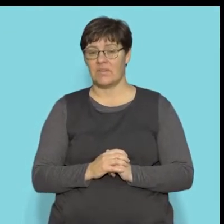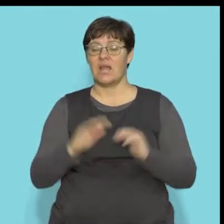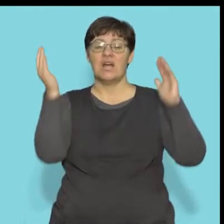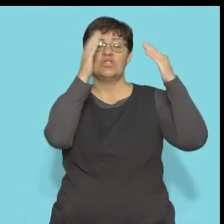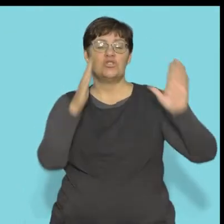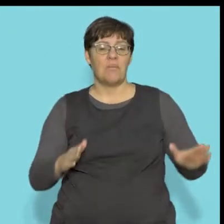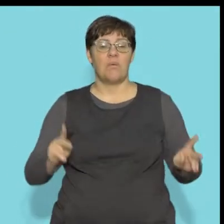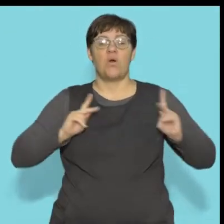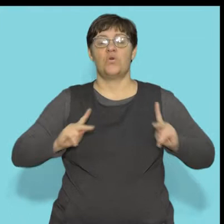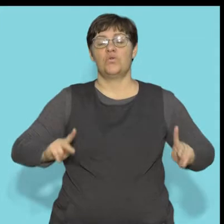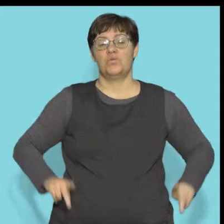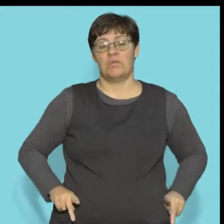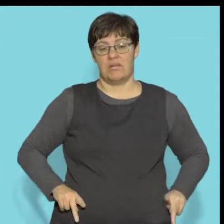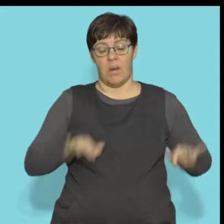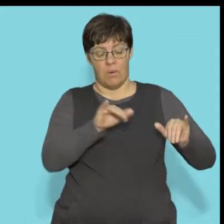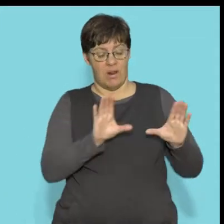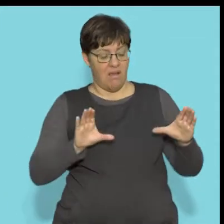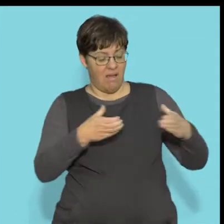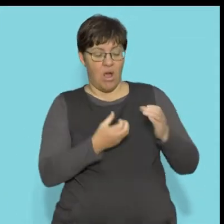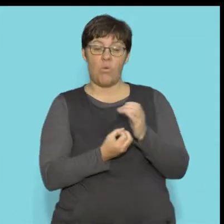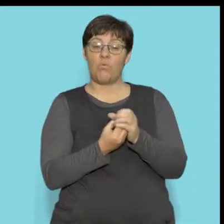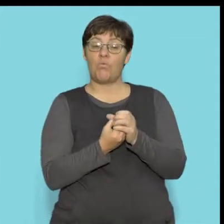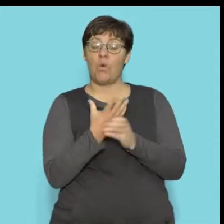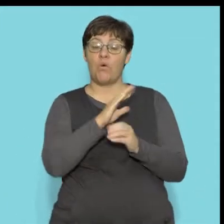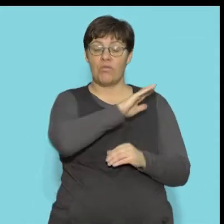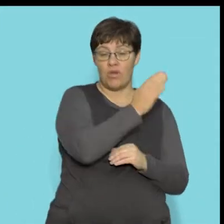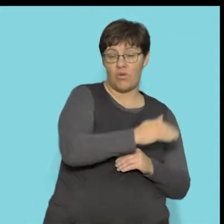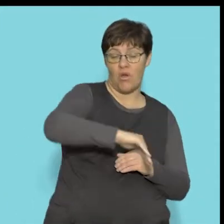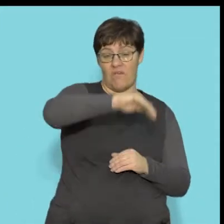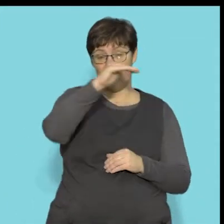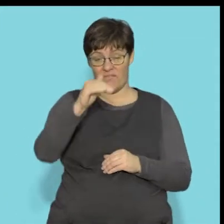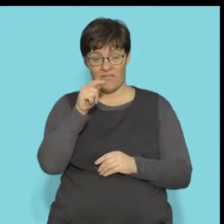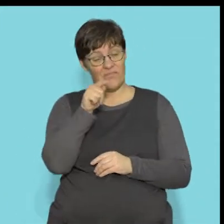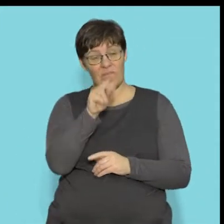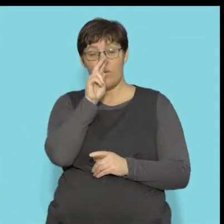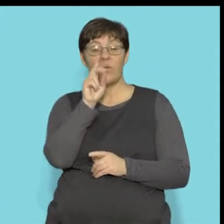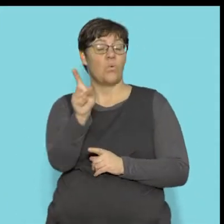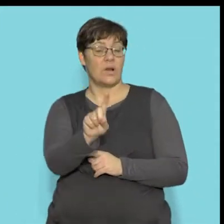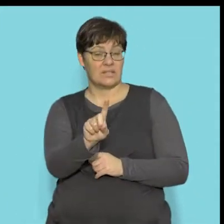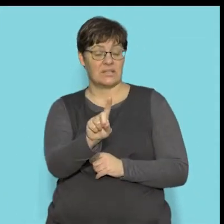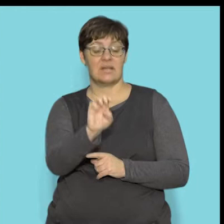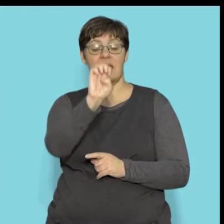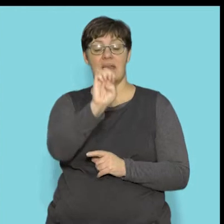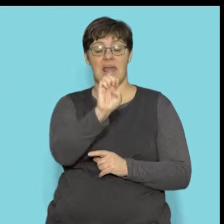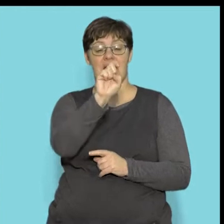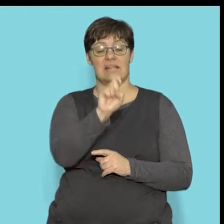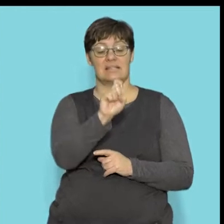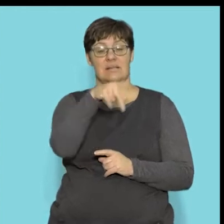The shape of the human population growth curve, we are looking at an